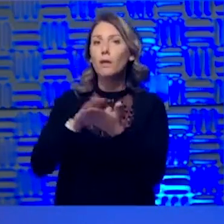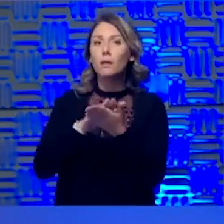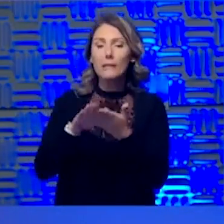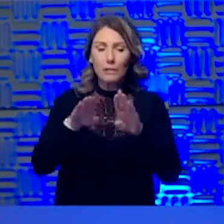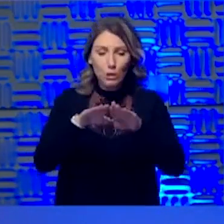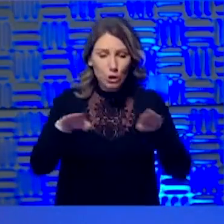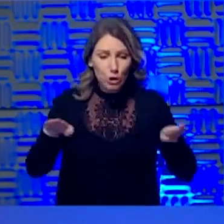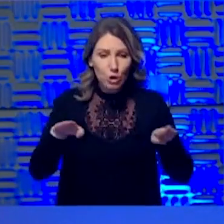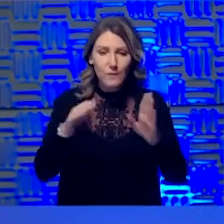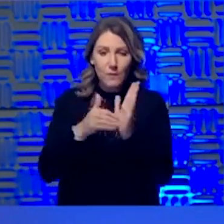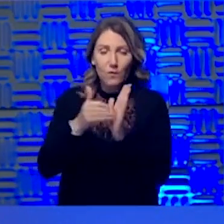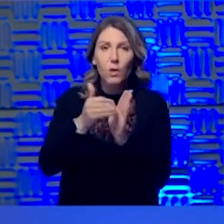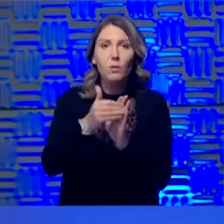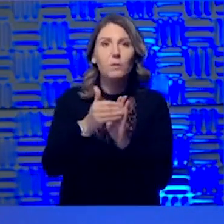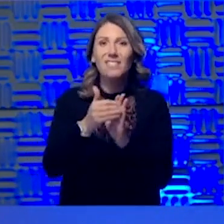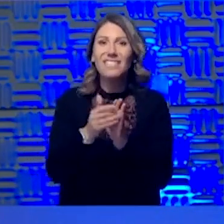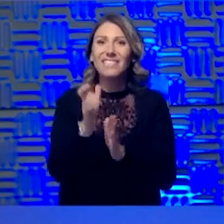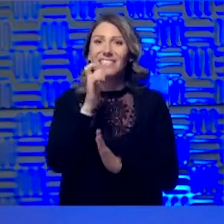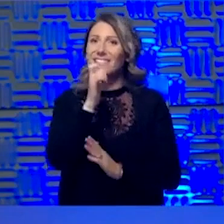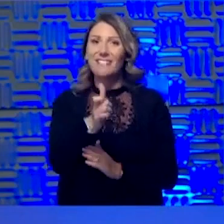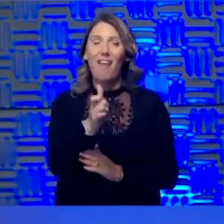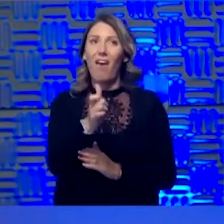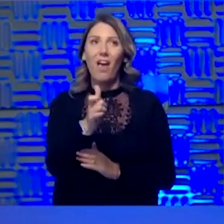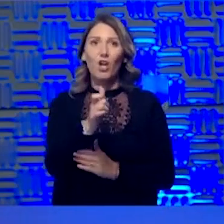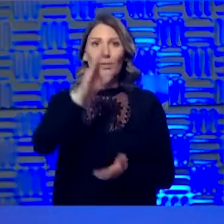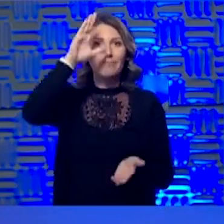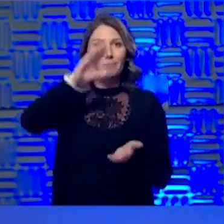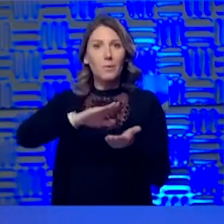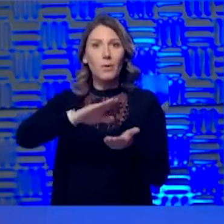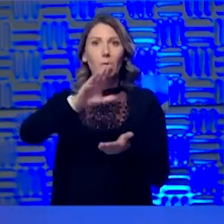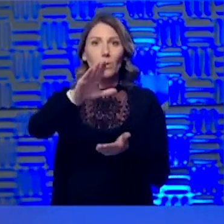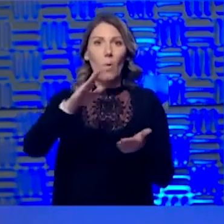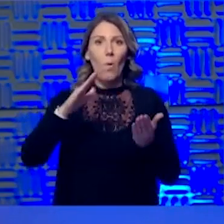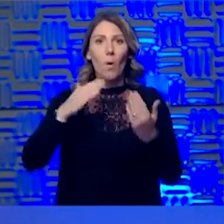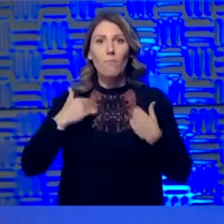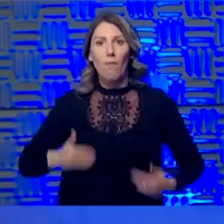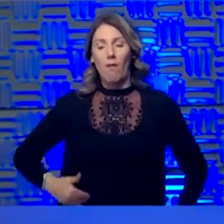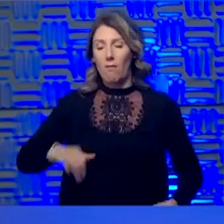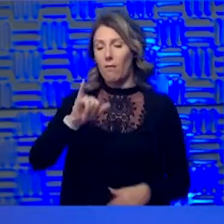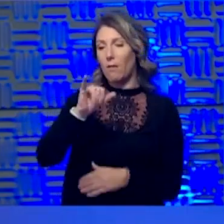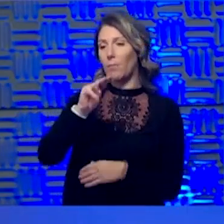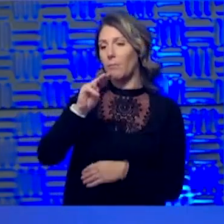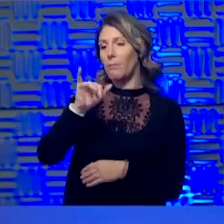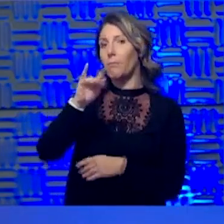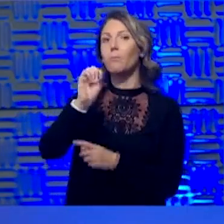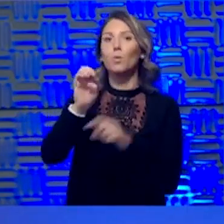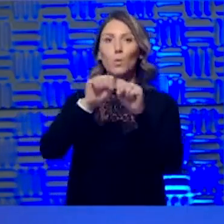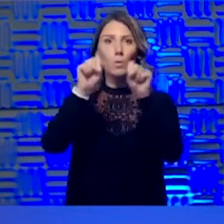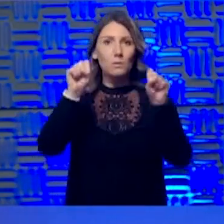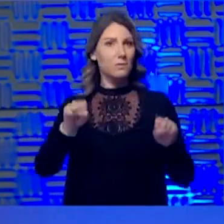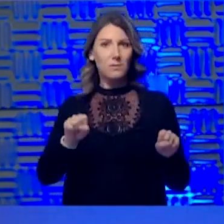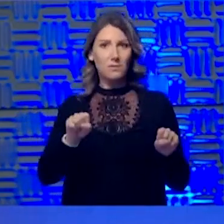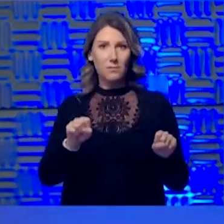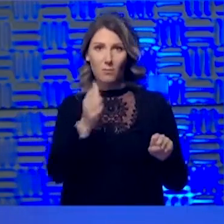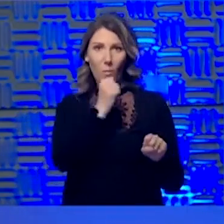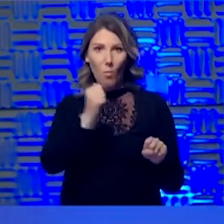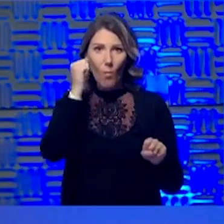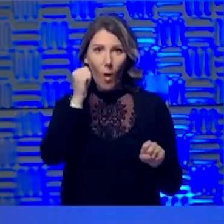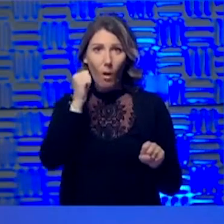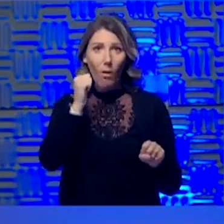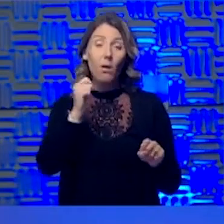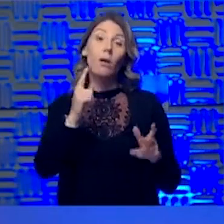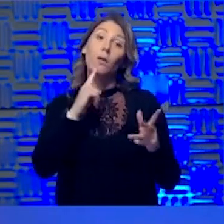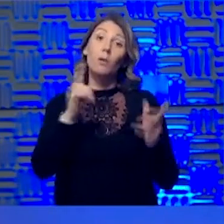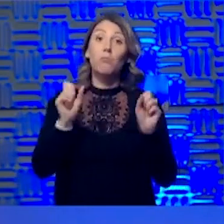in the frequency they're talking about, is not going to decrease your immune system at all. And especially, this is probably going to be a short thing, and most